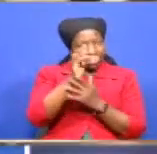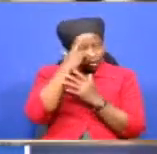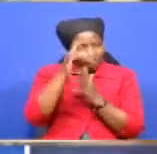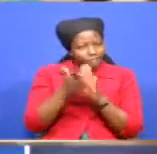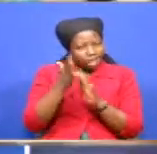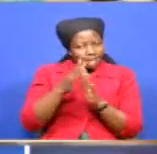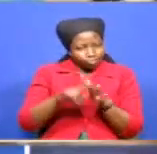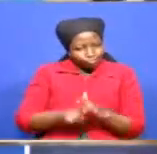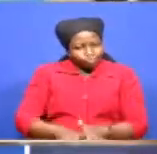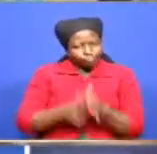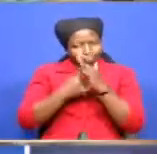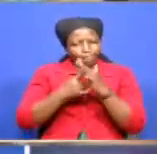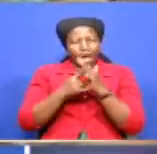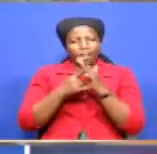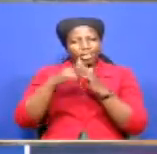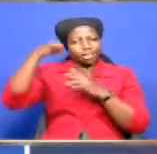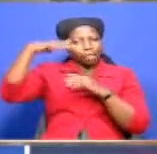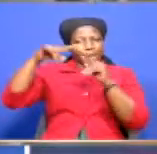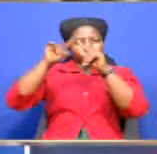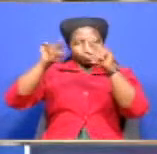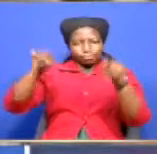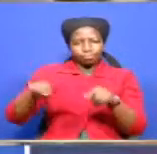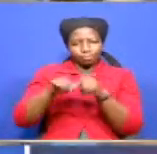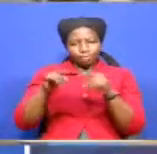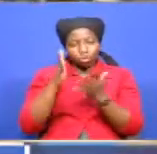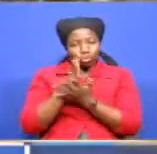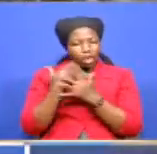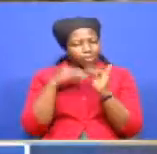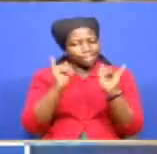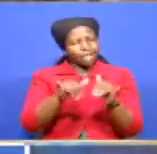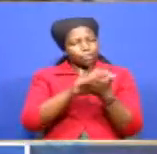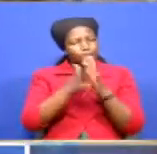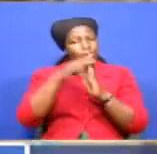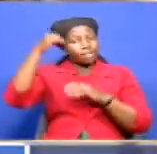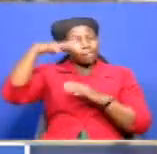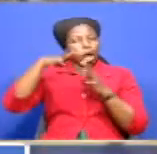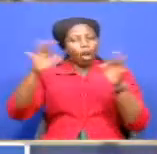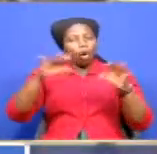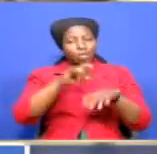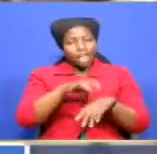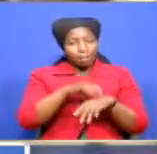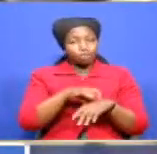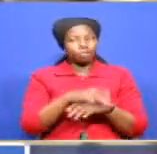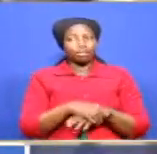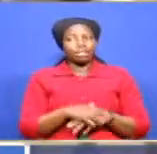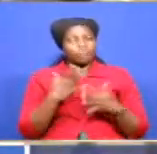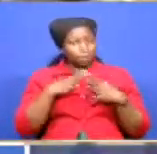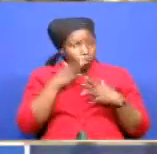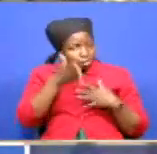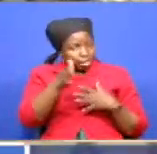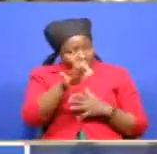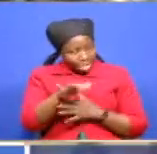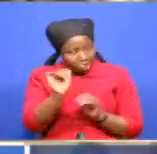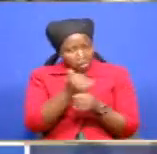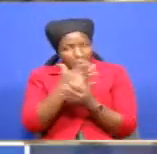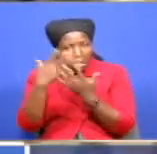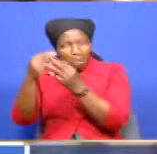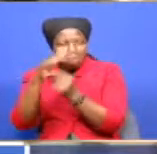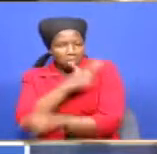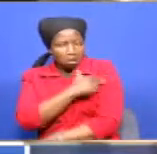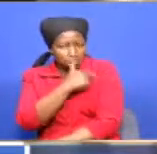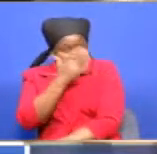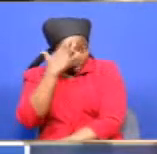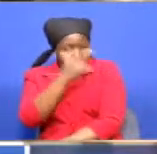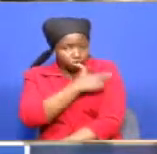transformer. Tumekaa kwa giza muda mrefu sana. Unapata kwamba wakazi wa Ngita Kito hawawezi kwenda dispensary. Dispensary iko